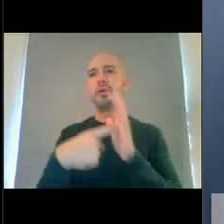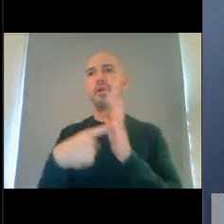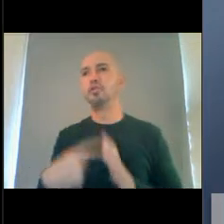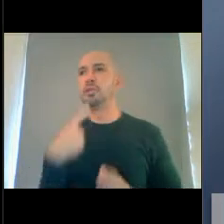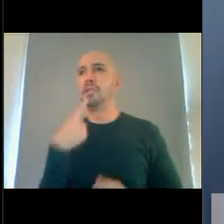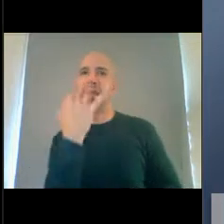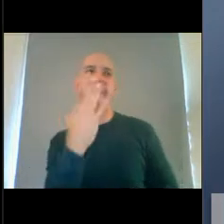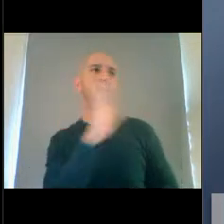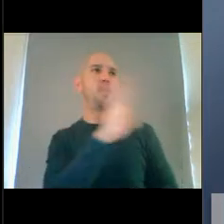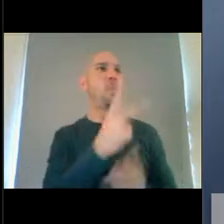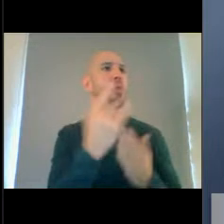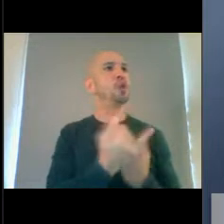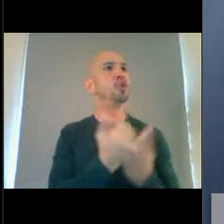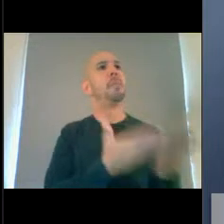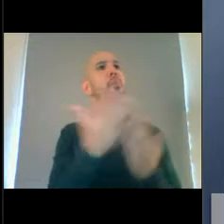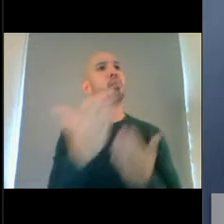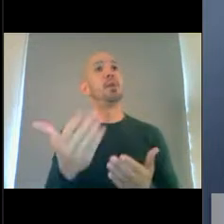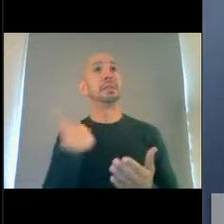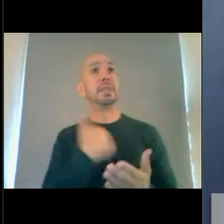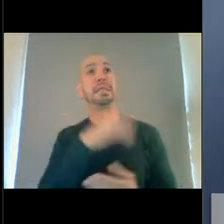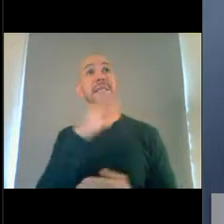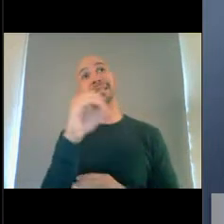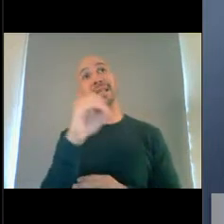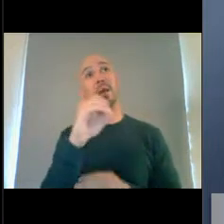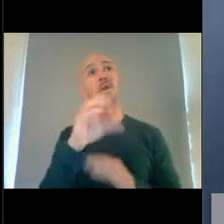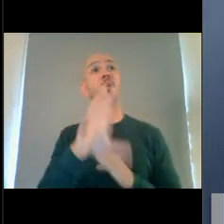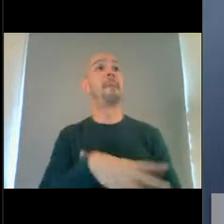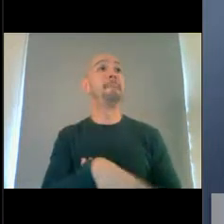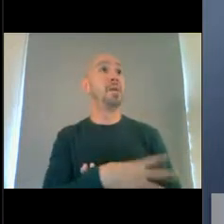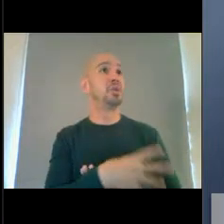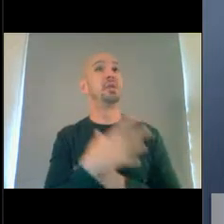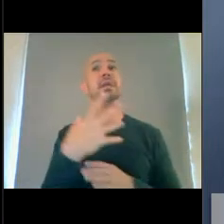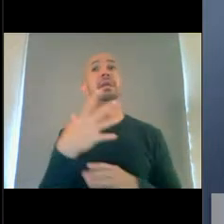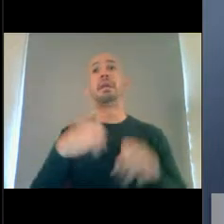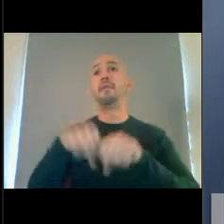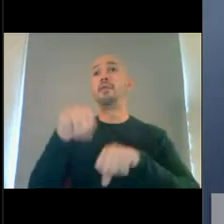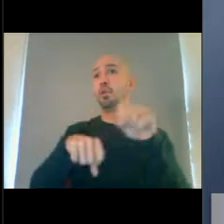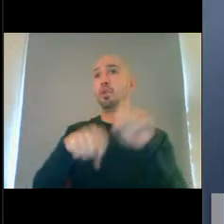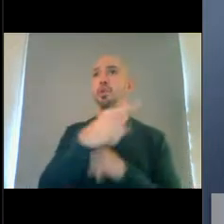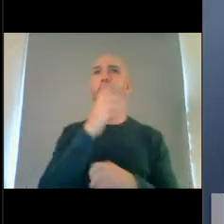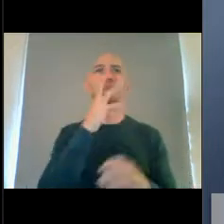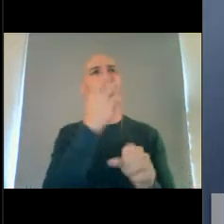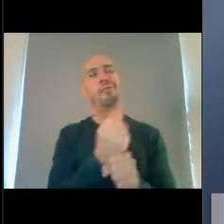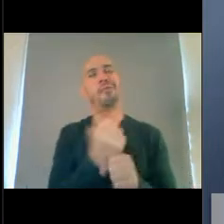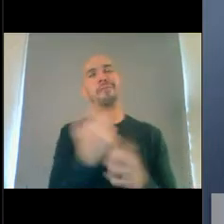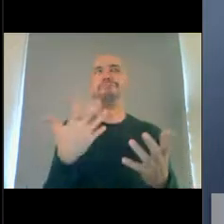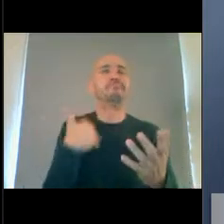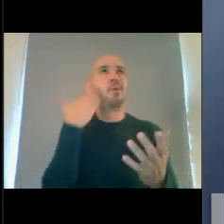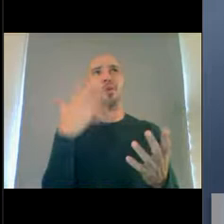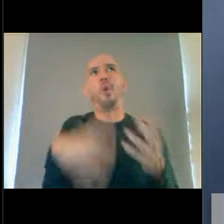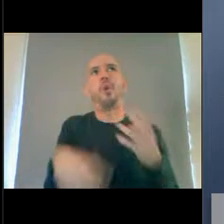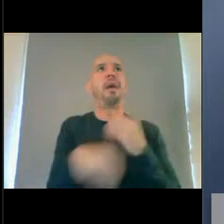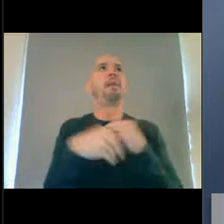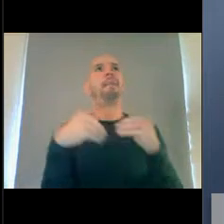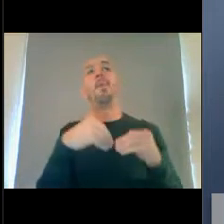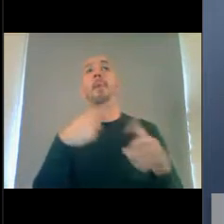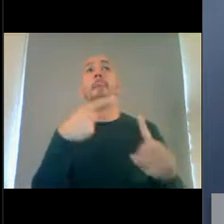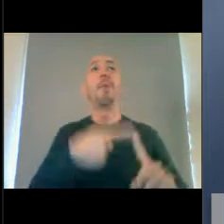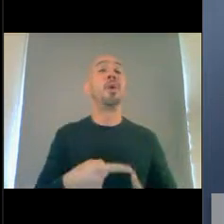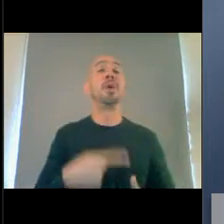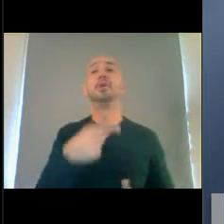project brings us zero emission infrastructure um you will get you know extra points or you'll score better in this